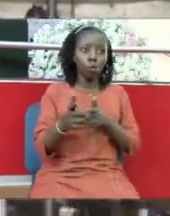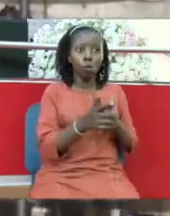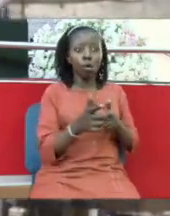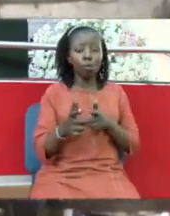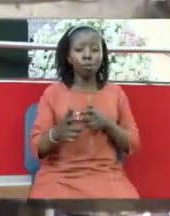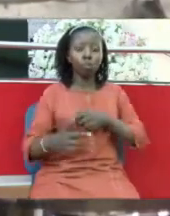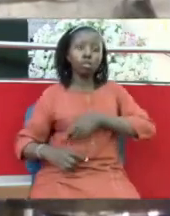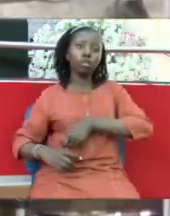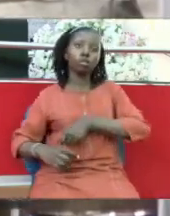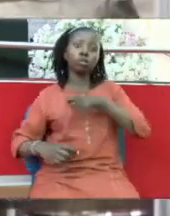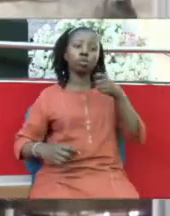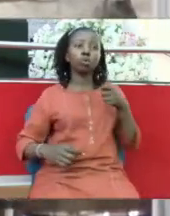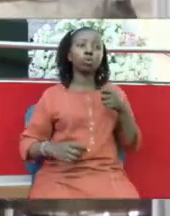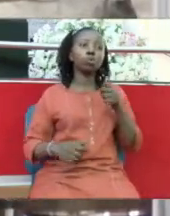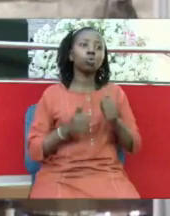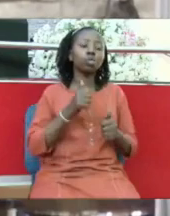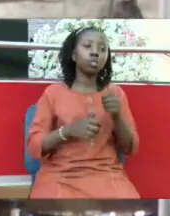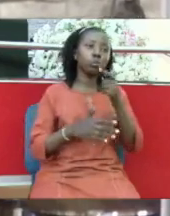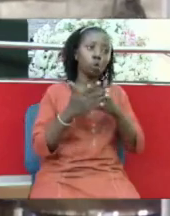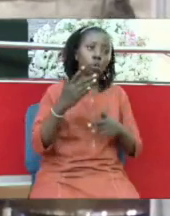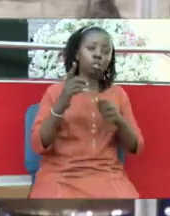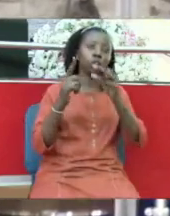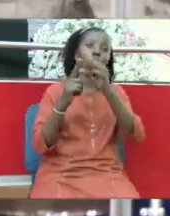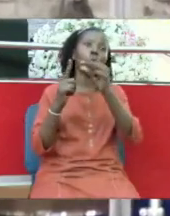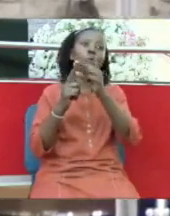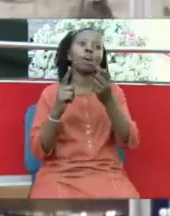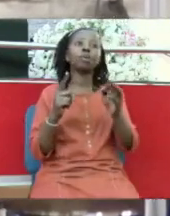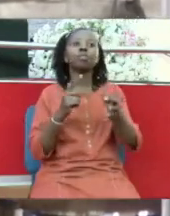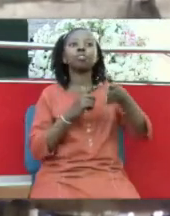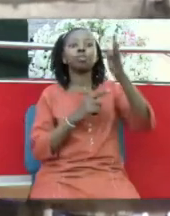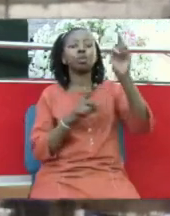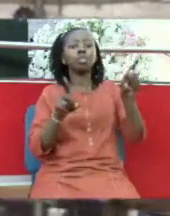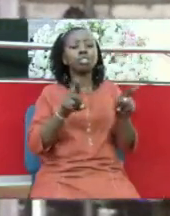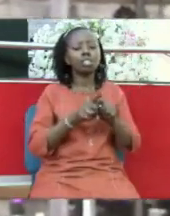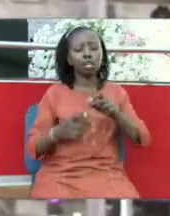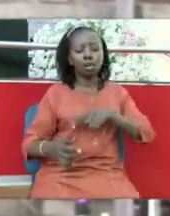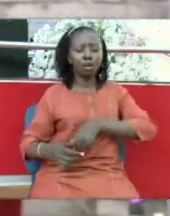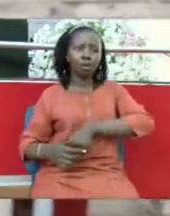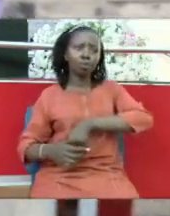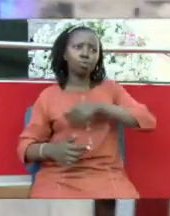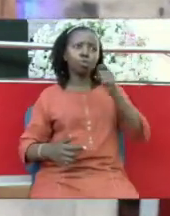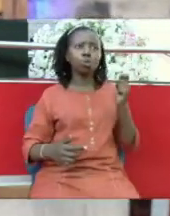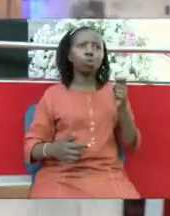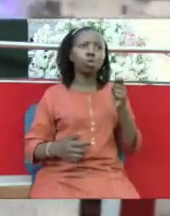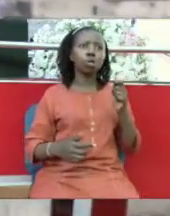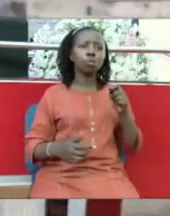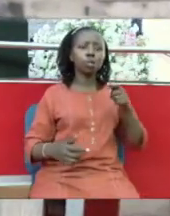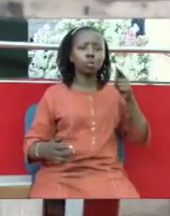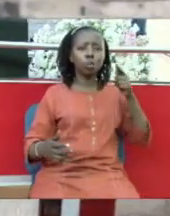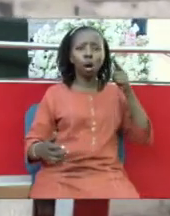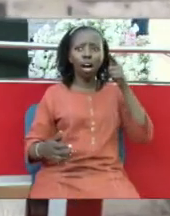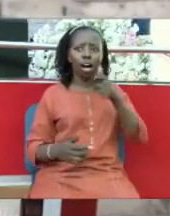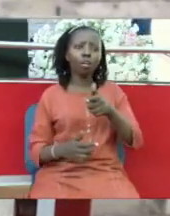The word of God is a sword. You can attack the enemy with it.